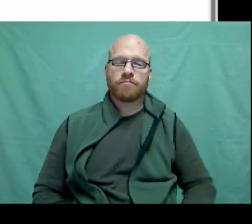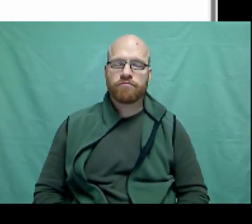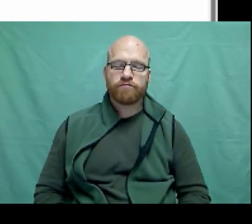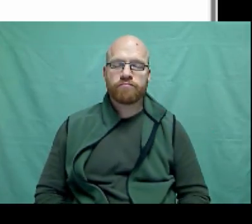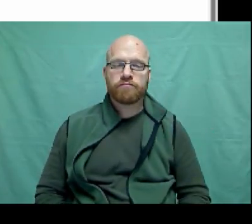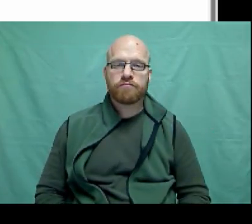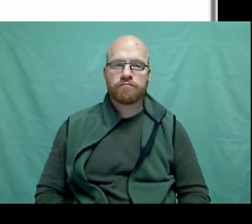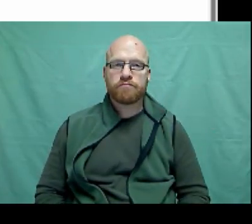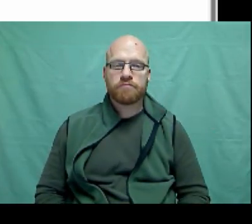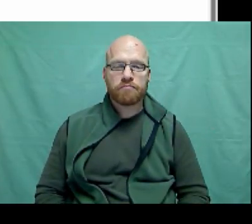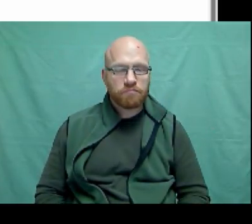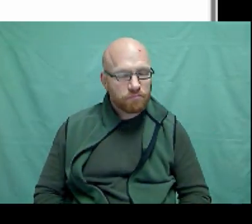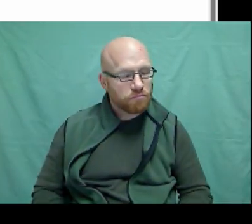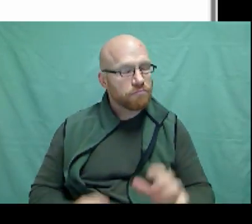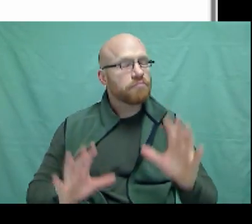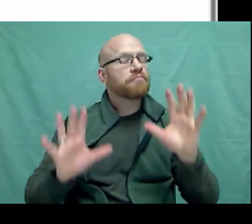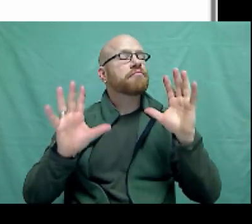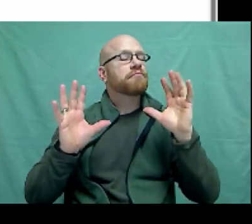All right.